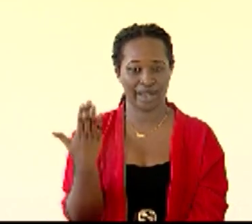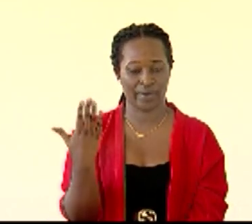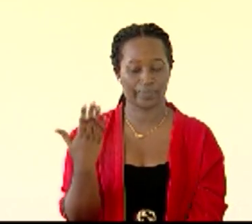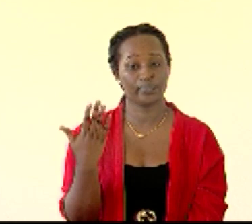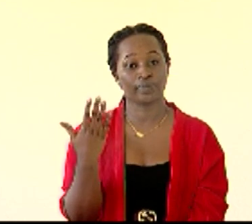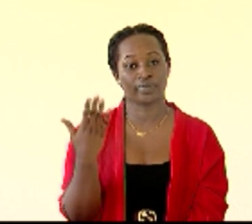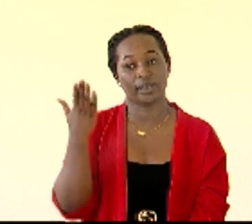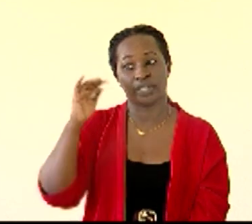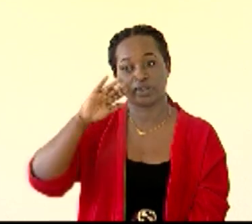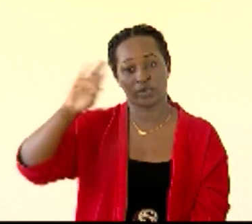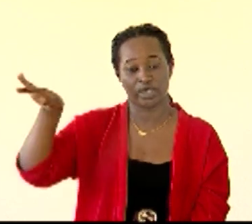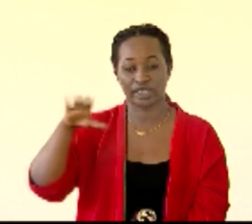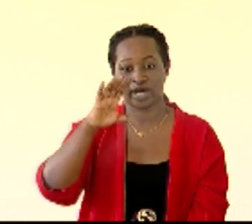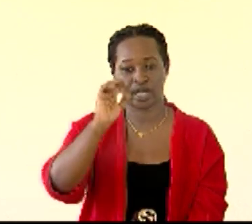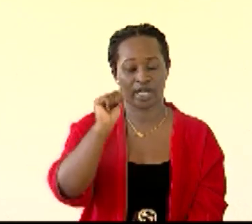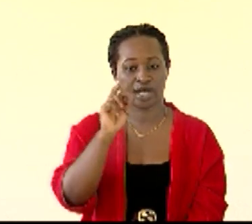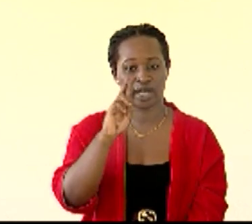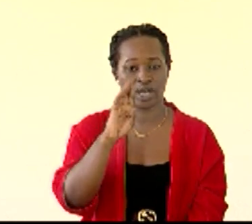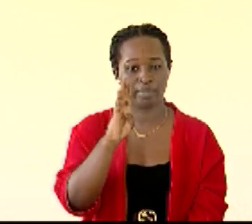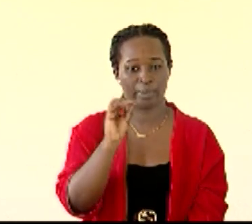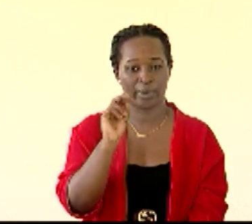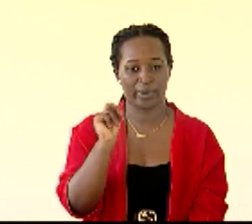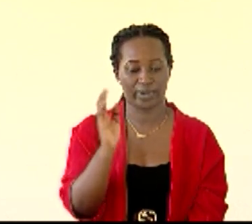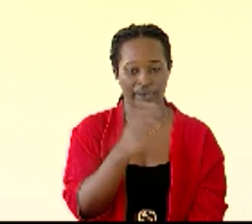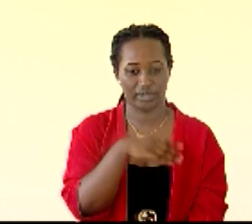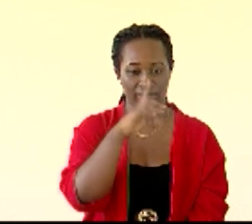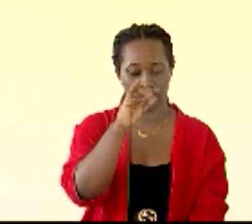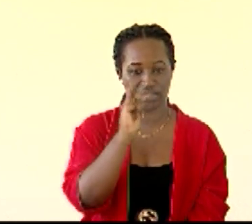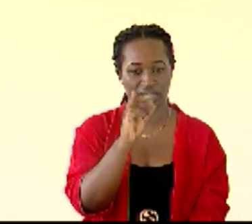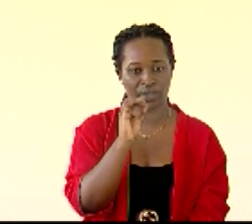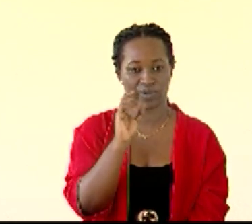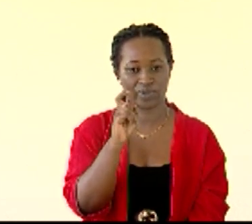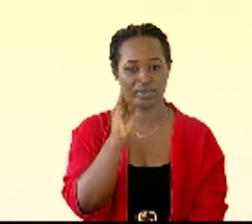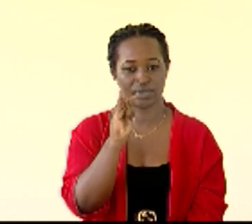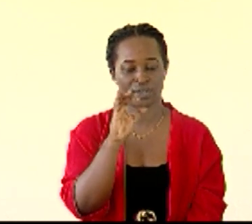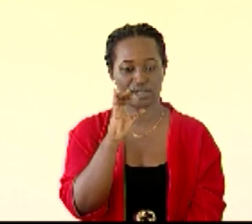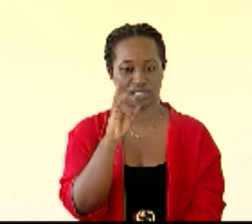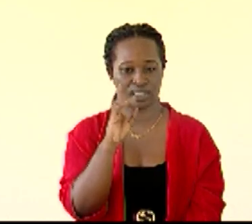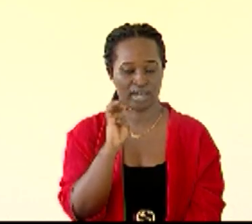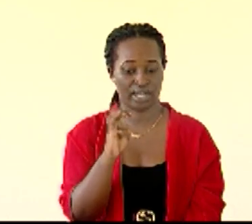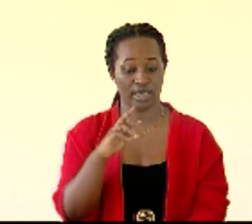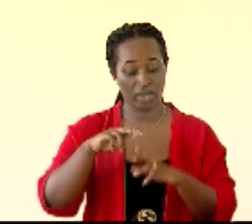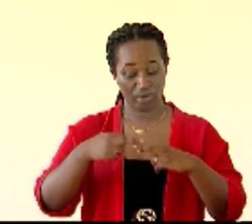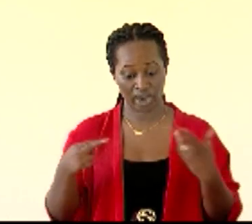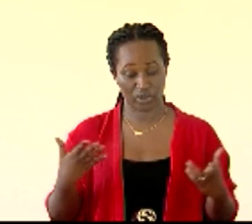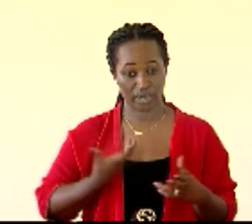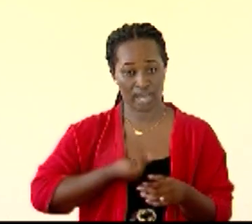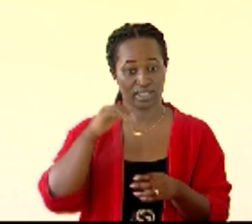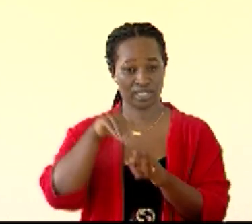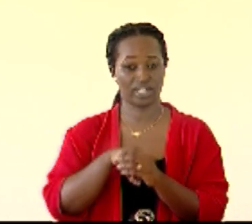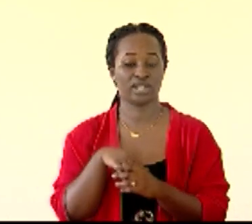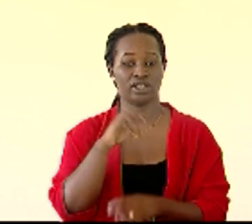This is carbon dioxide, 1 carbon atom. The reaction occurs in the stroma, the other part